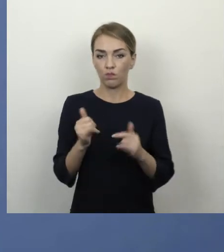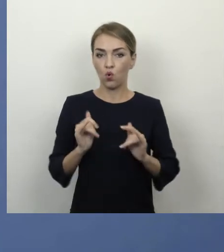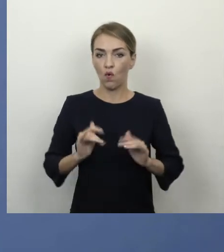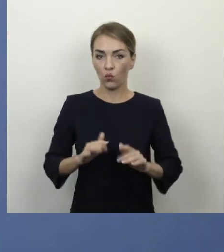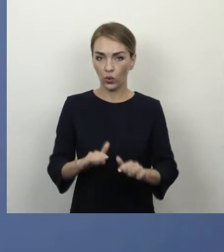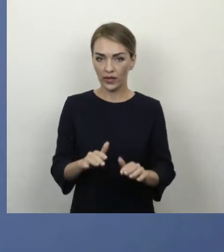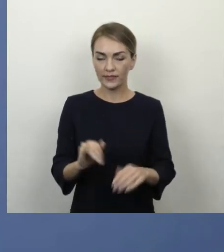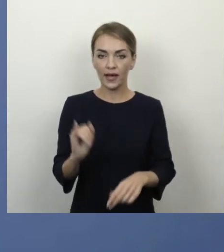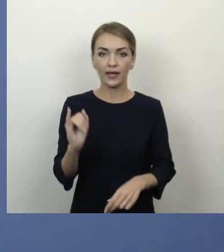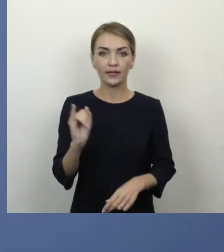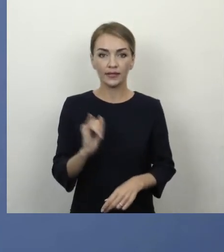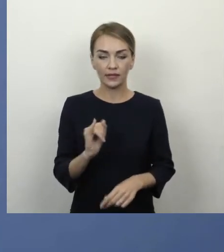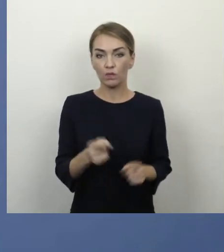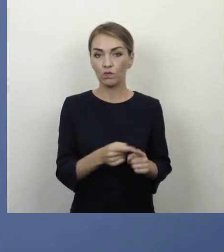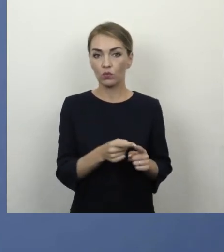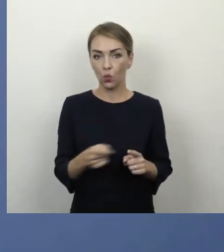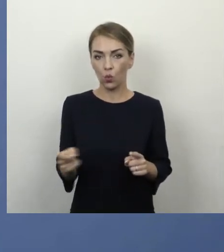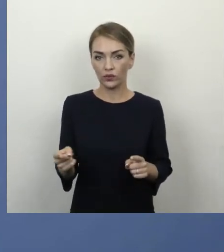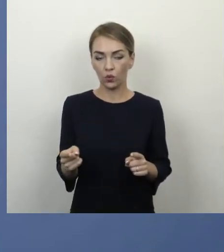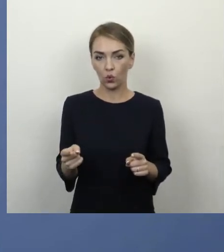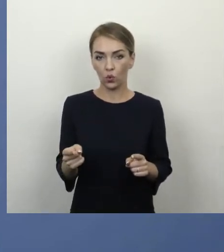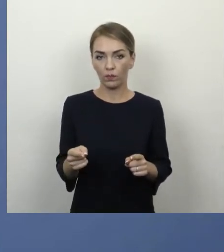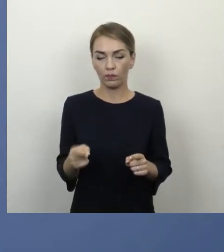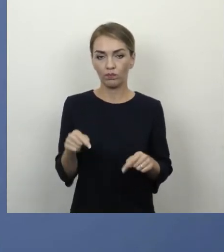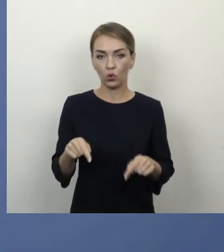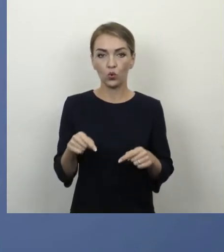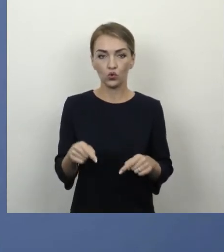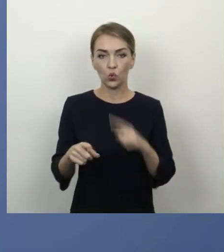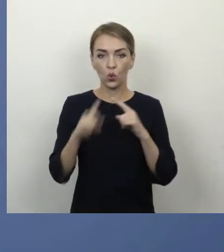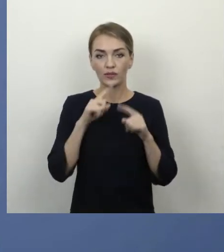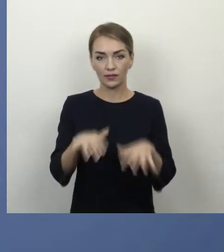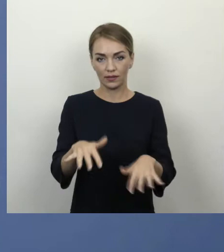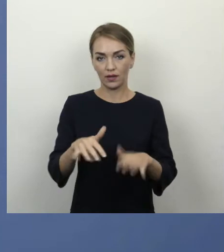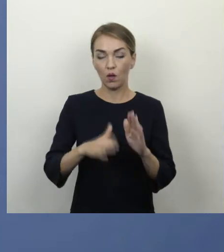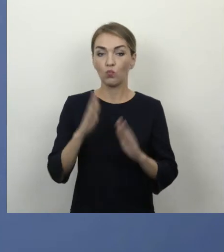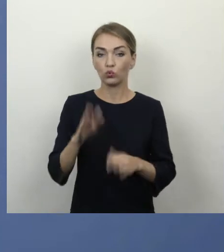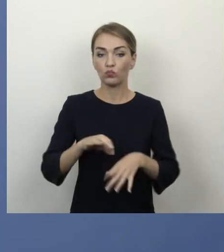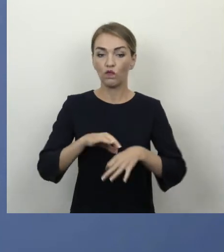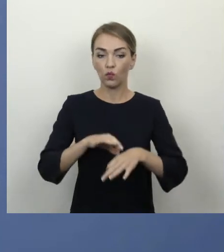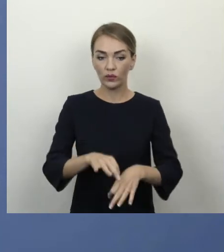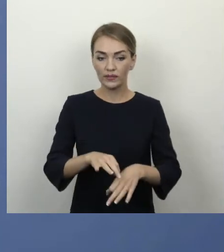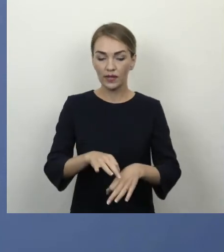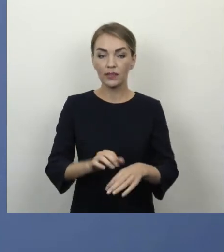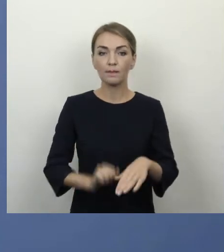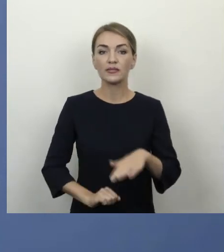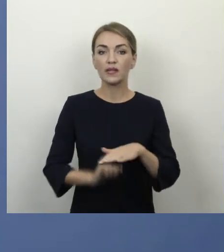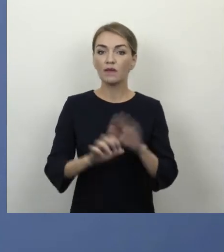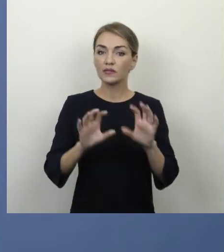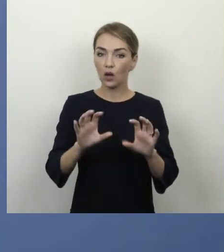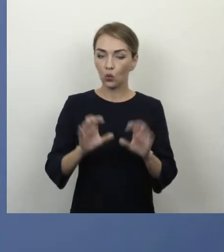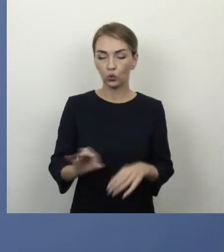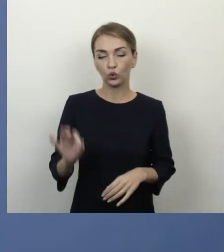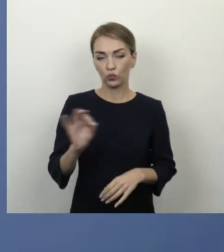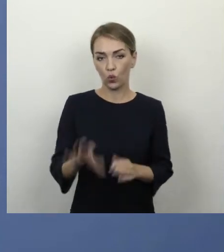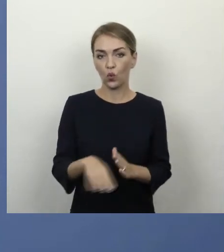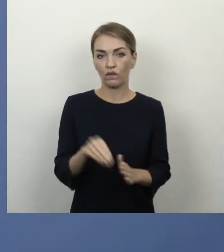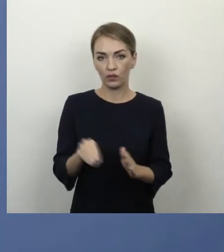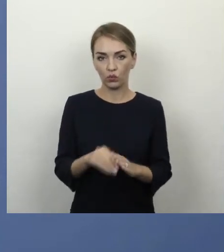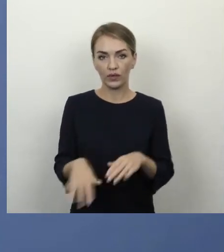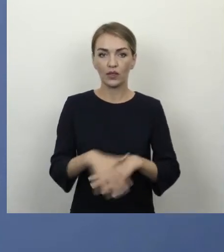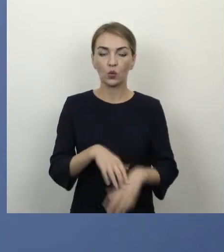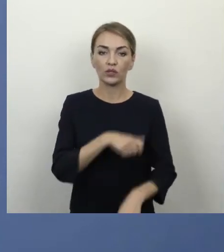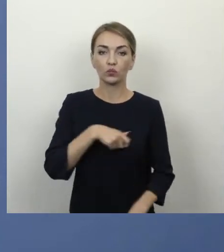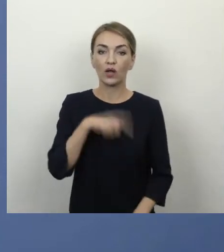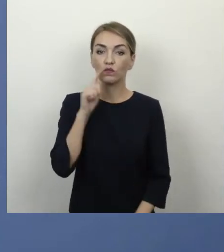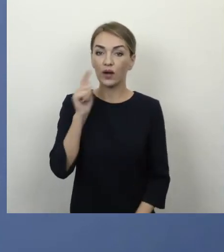were or have been conducted and are conducted and will be conducted during the current mandate